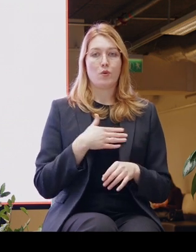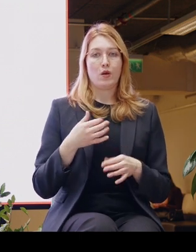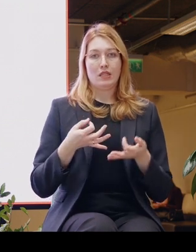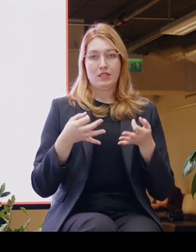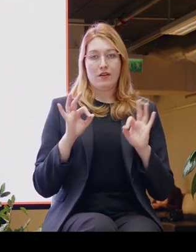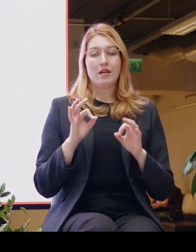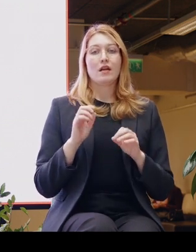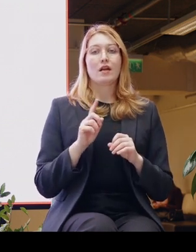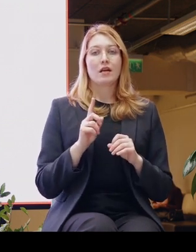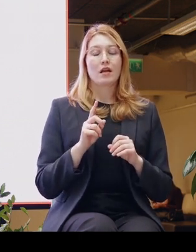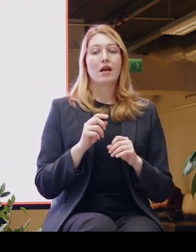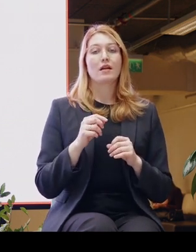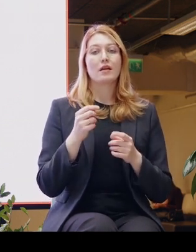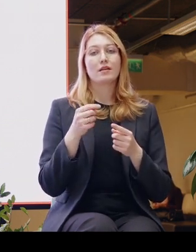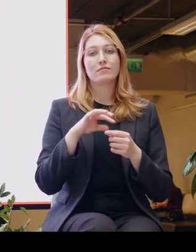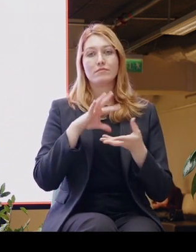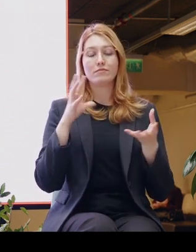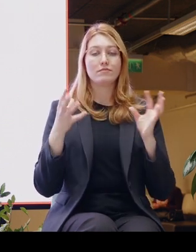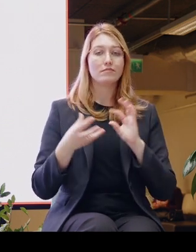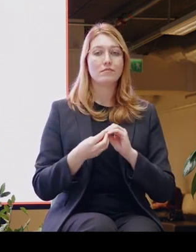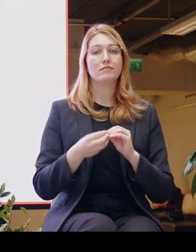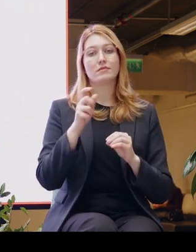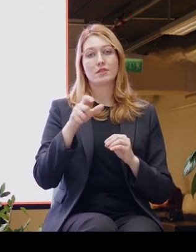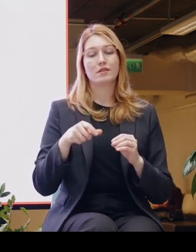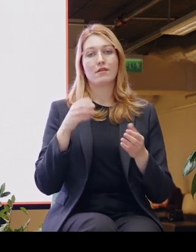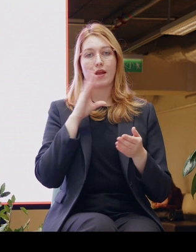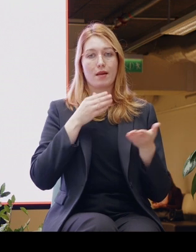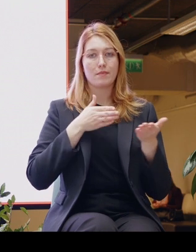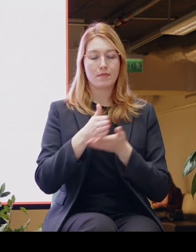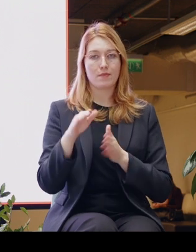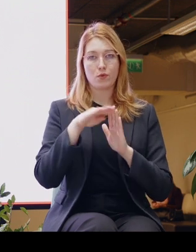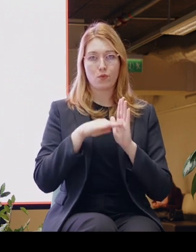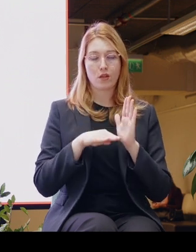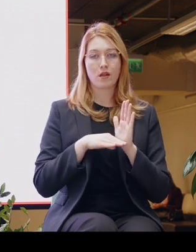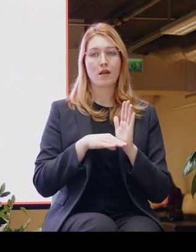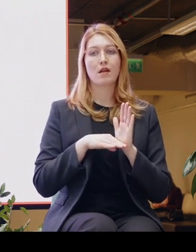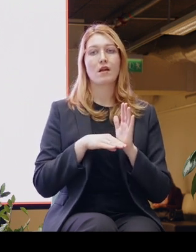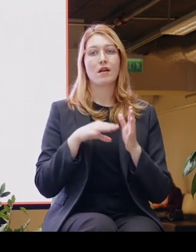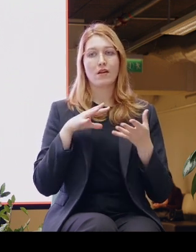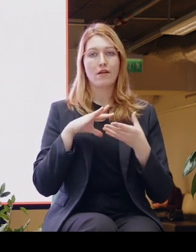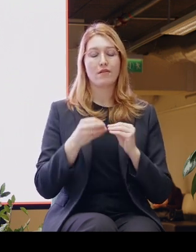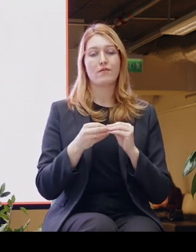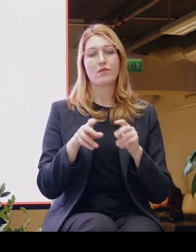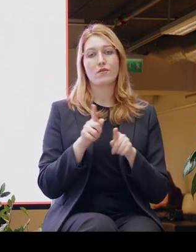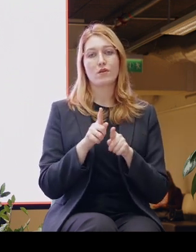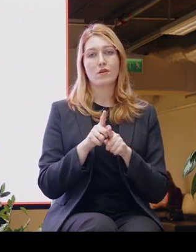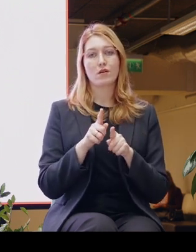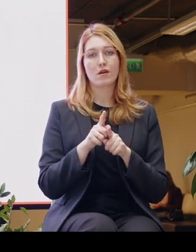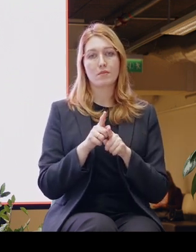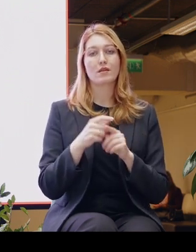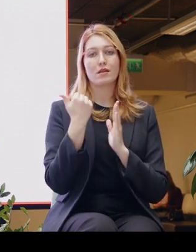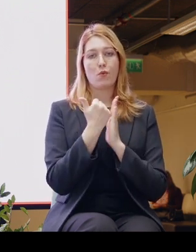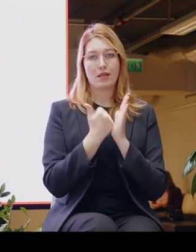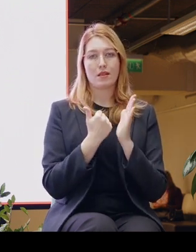followed all the requirements of the building accessibility regulations, like building code and all the other relevant legal